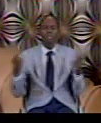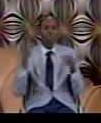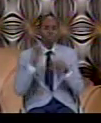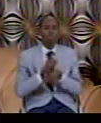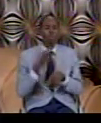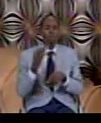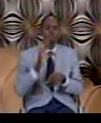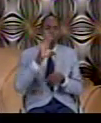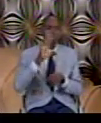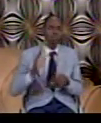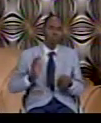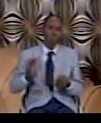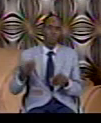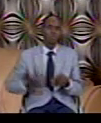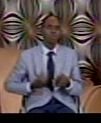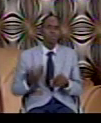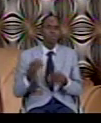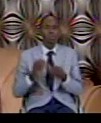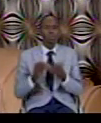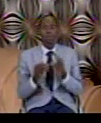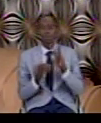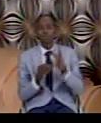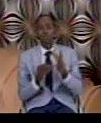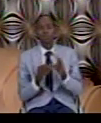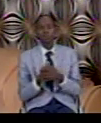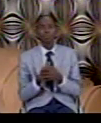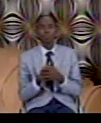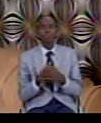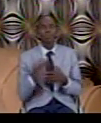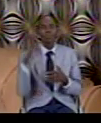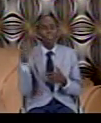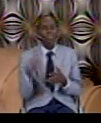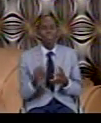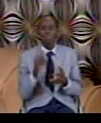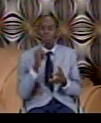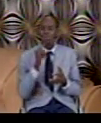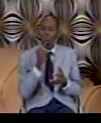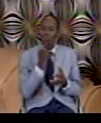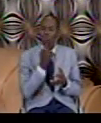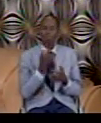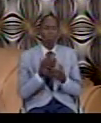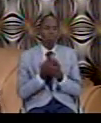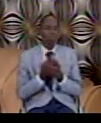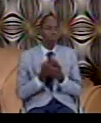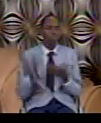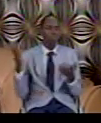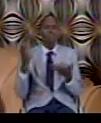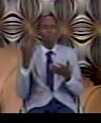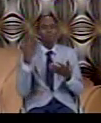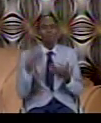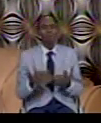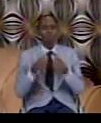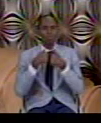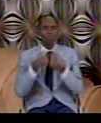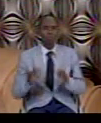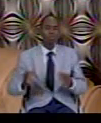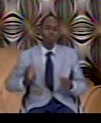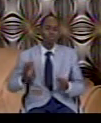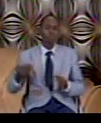of your soul. Number two, the grievous waste of lost